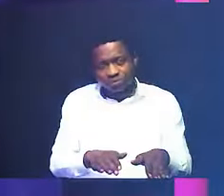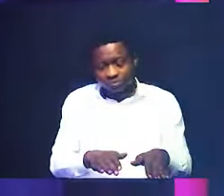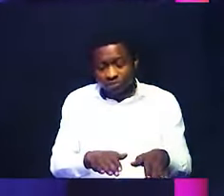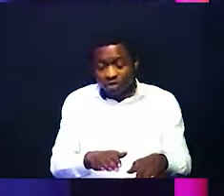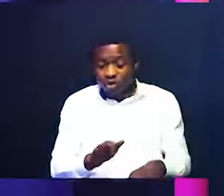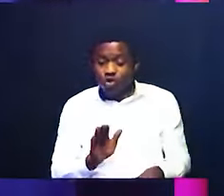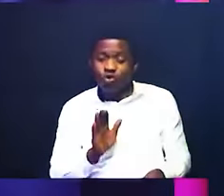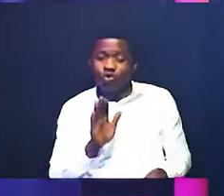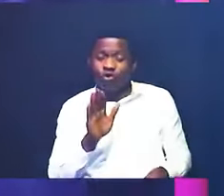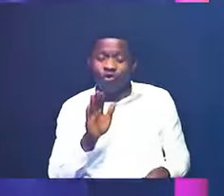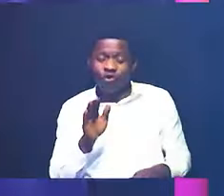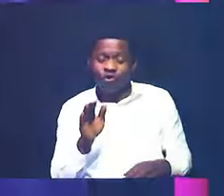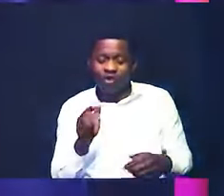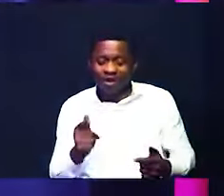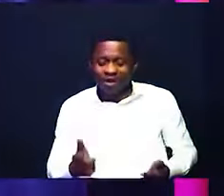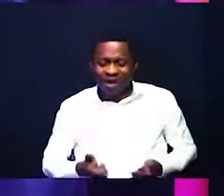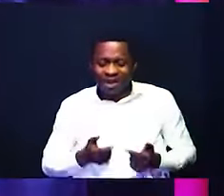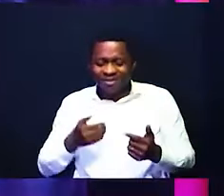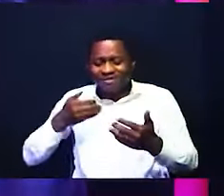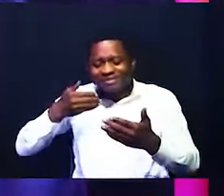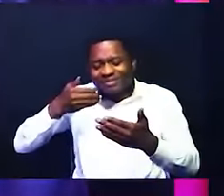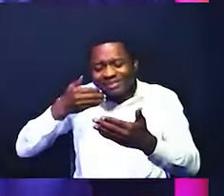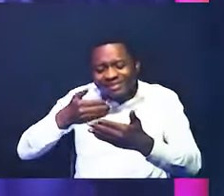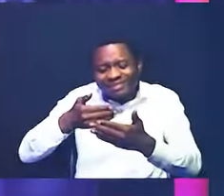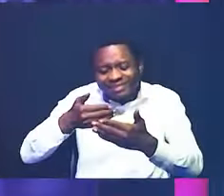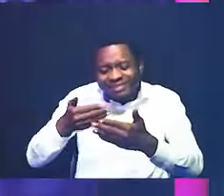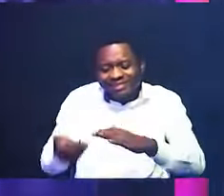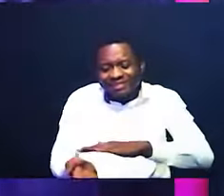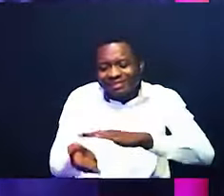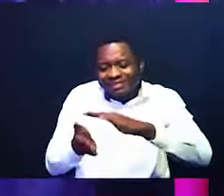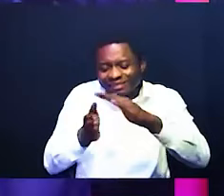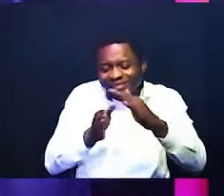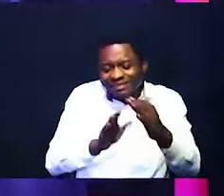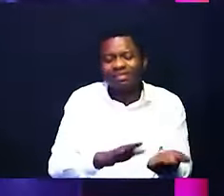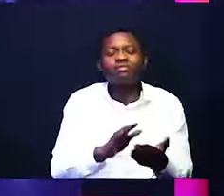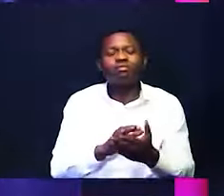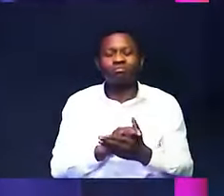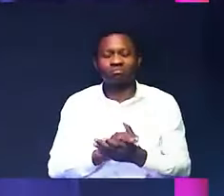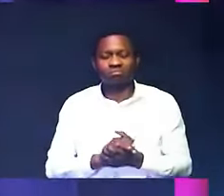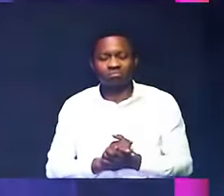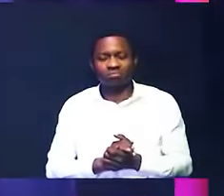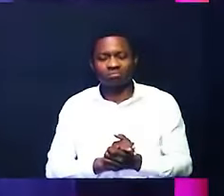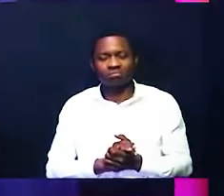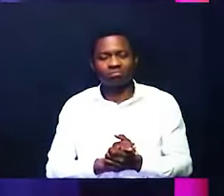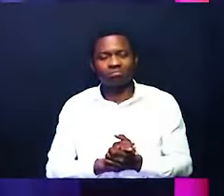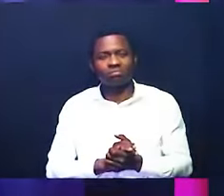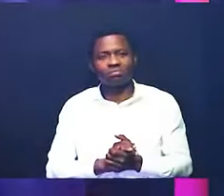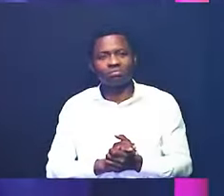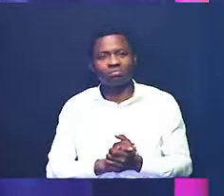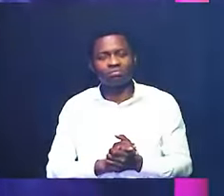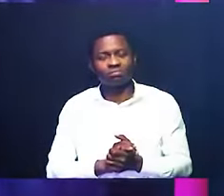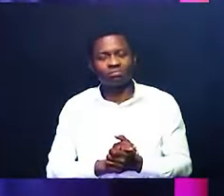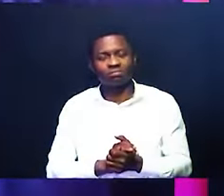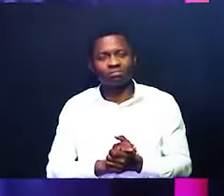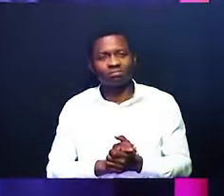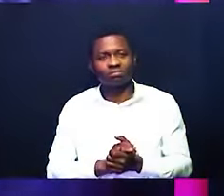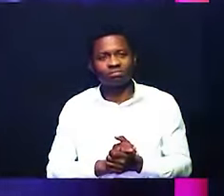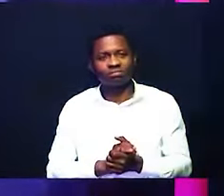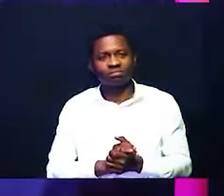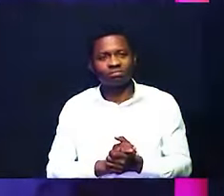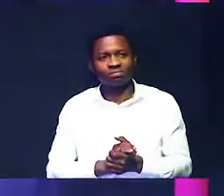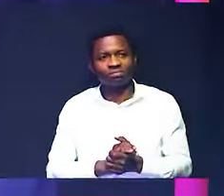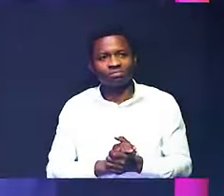messengers of death. Ni kra ben o seye amina na ni nkwanso ben ekunfo. Now